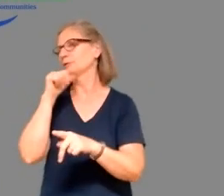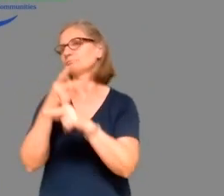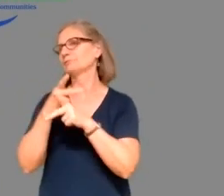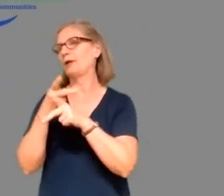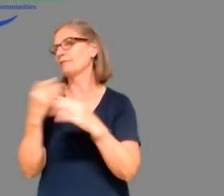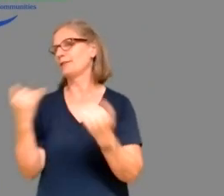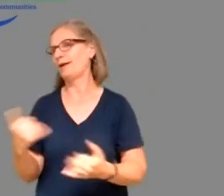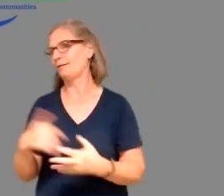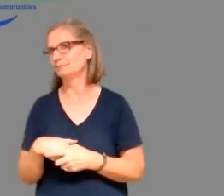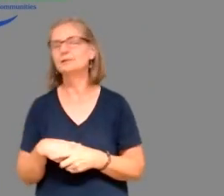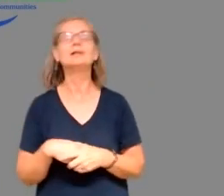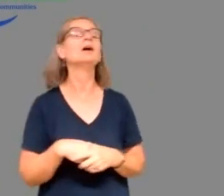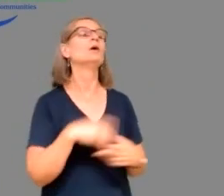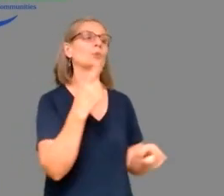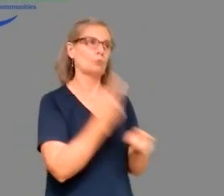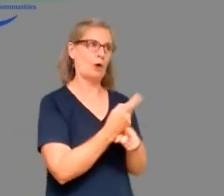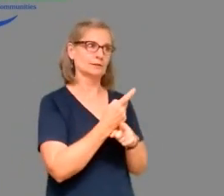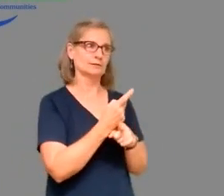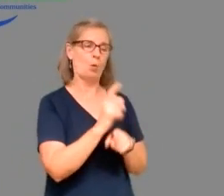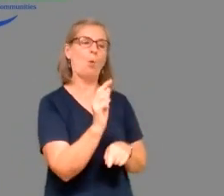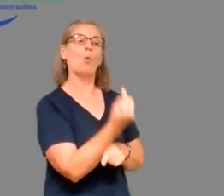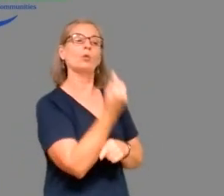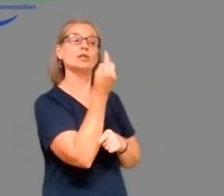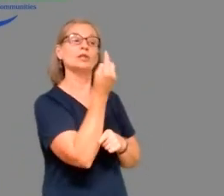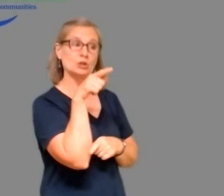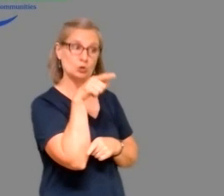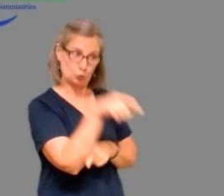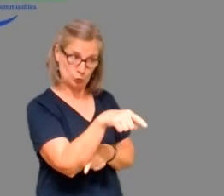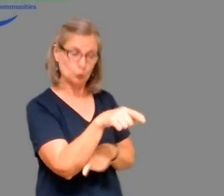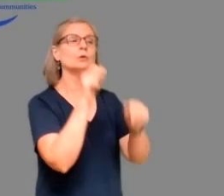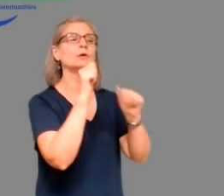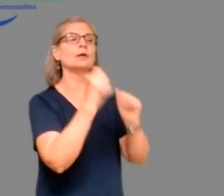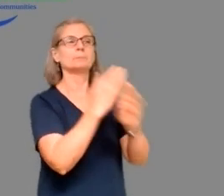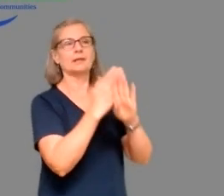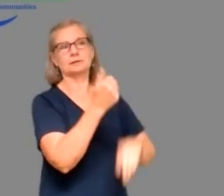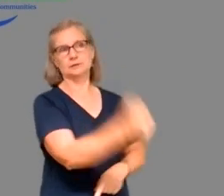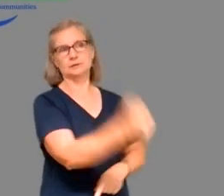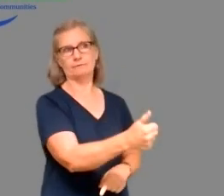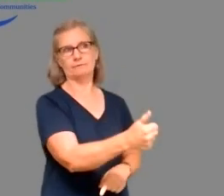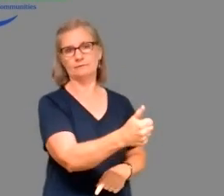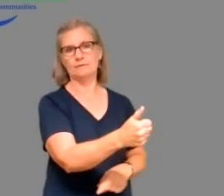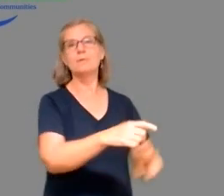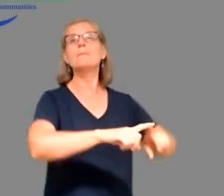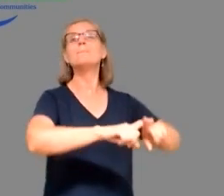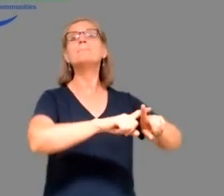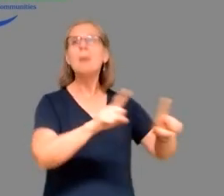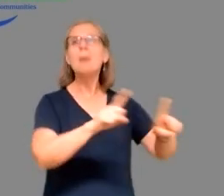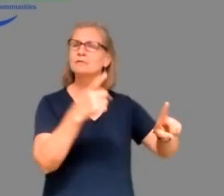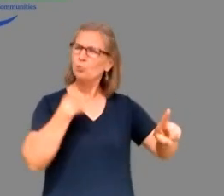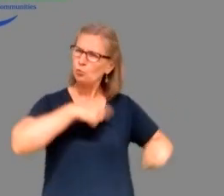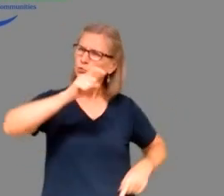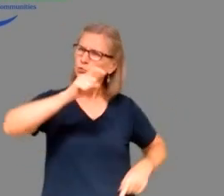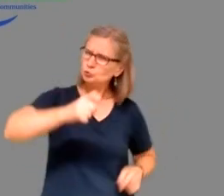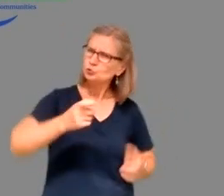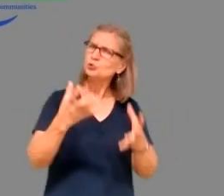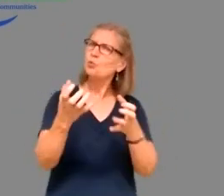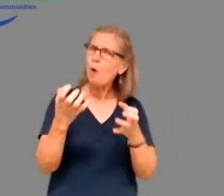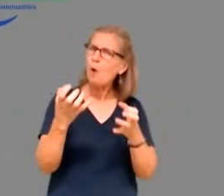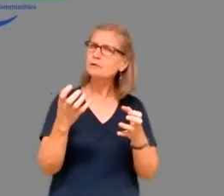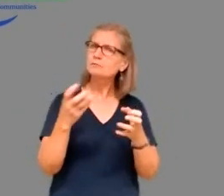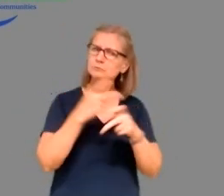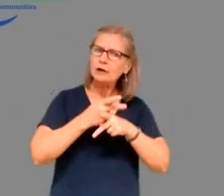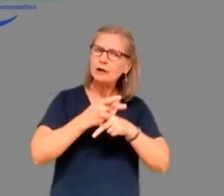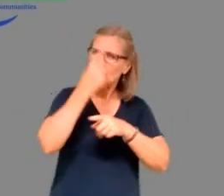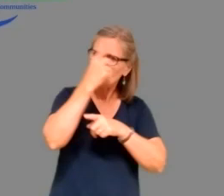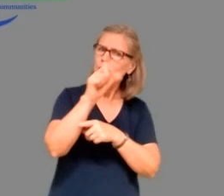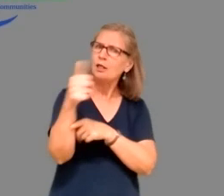can protect you is you. But however, that being said, we should want to hopefully look out for our community and the people that are in it, right?